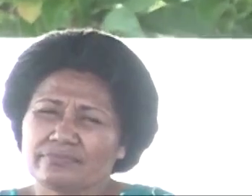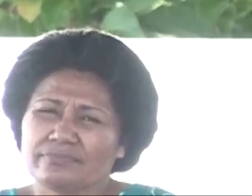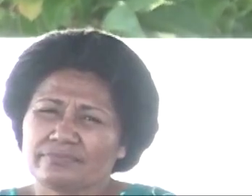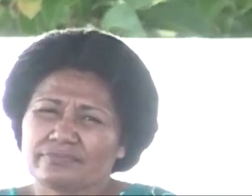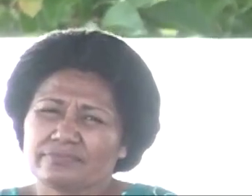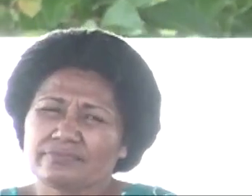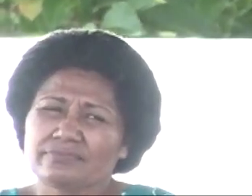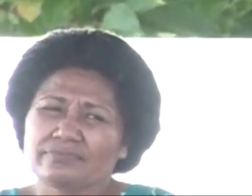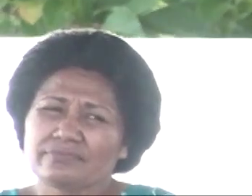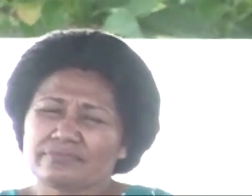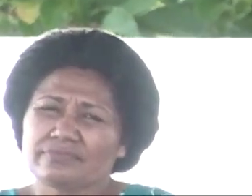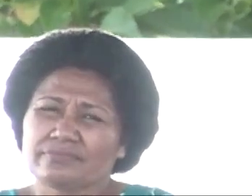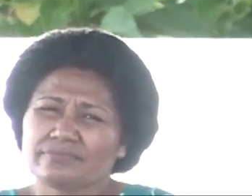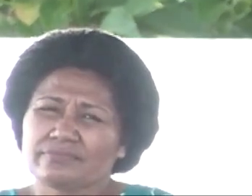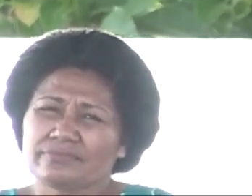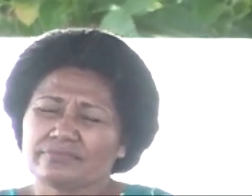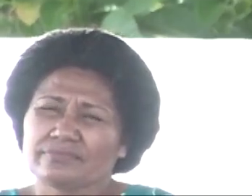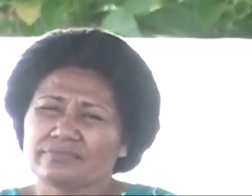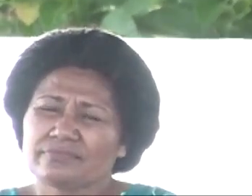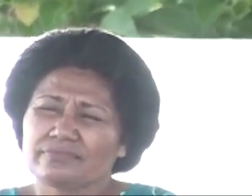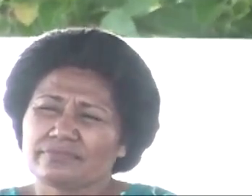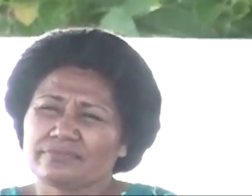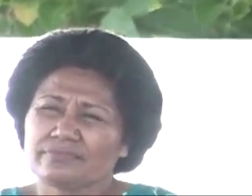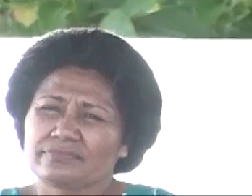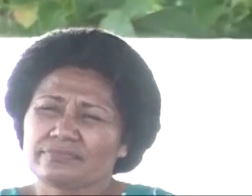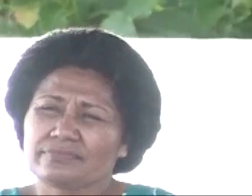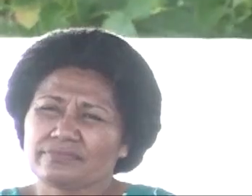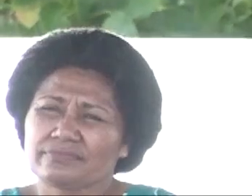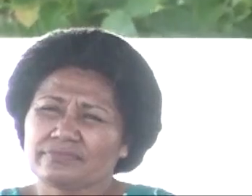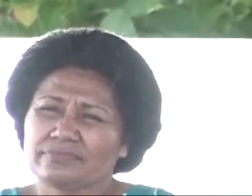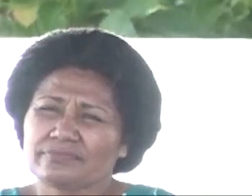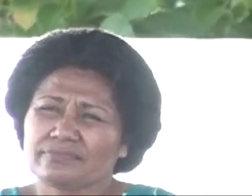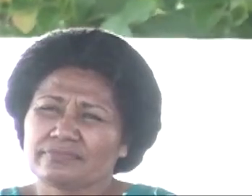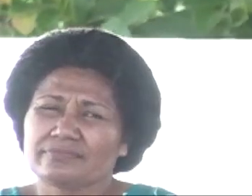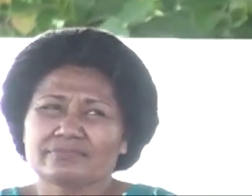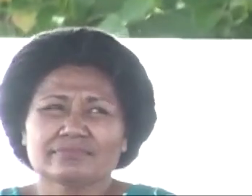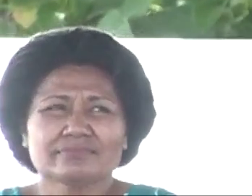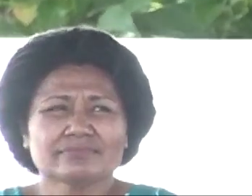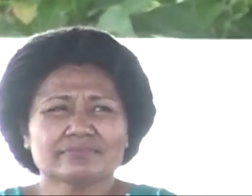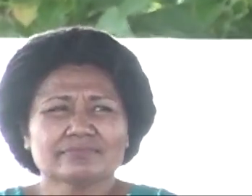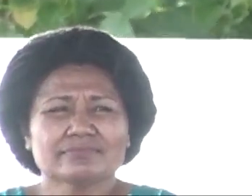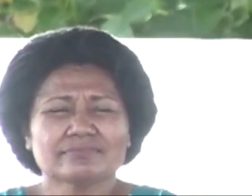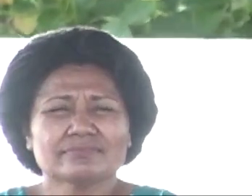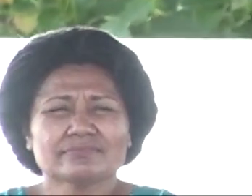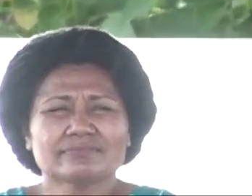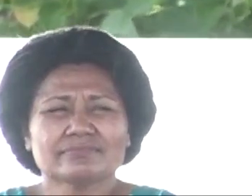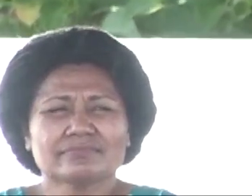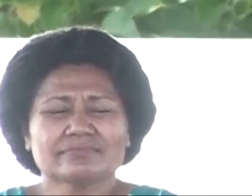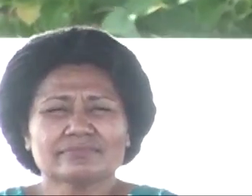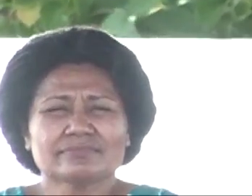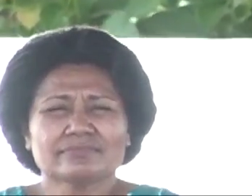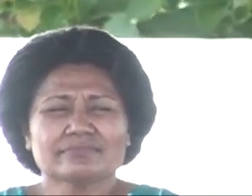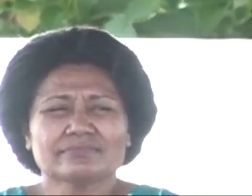community work, interacting with the villages and farming communities here in Naravuka, learning to swim